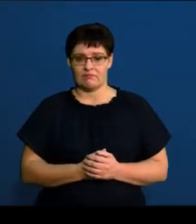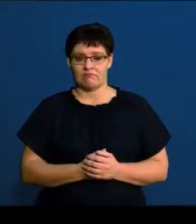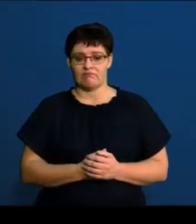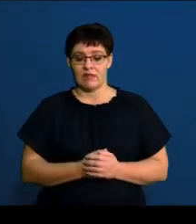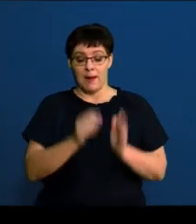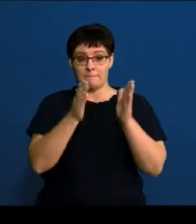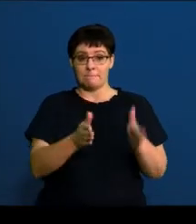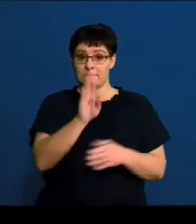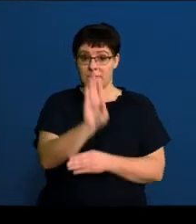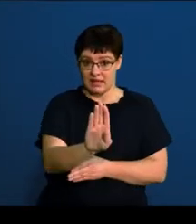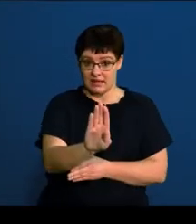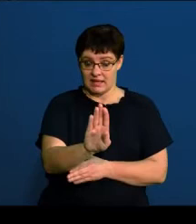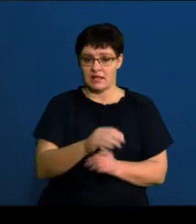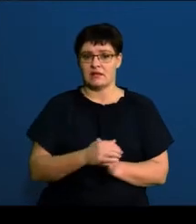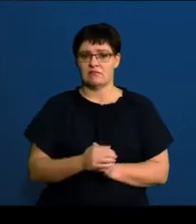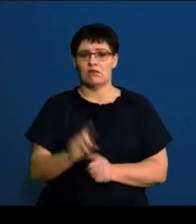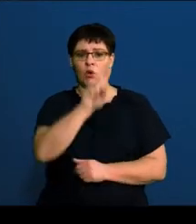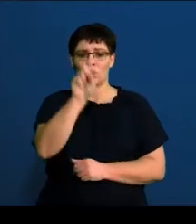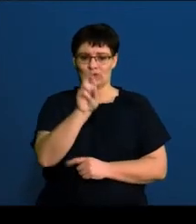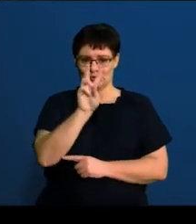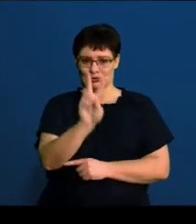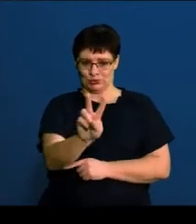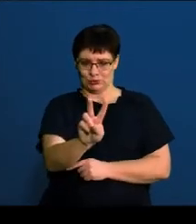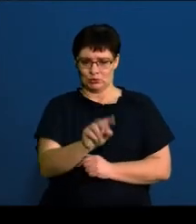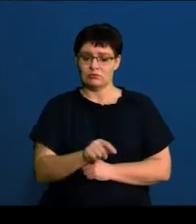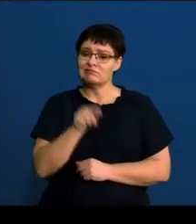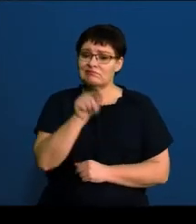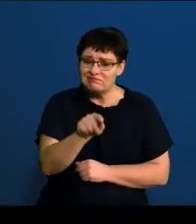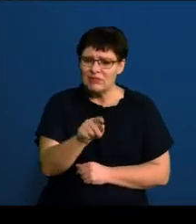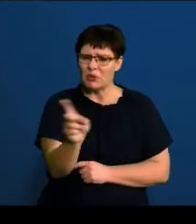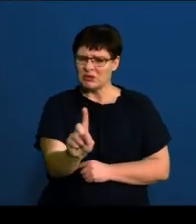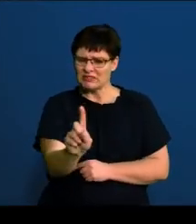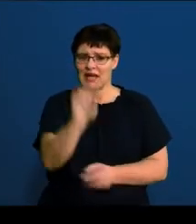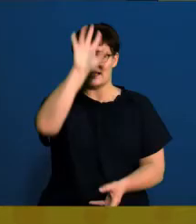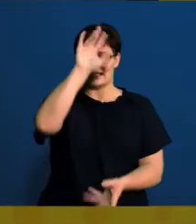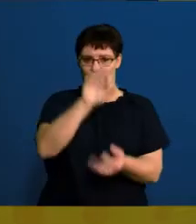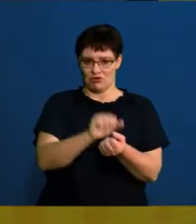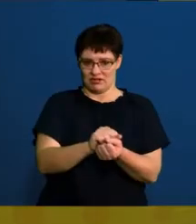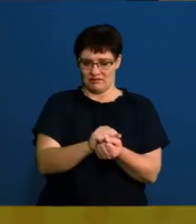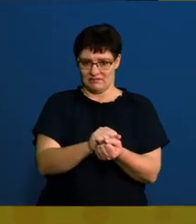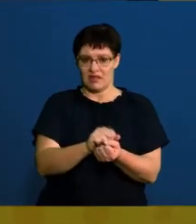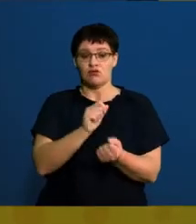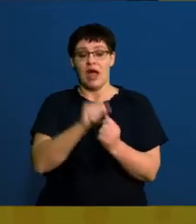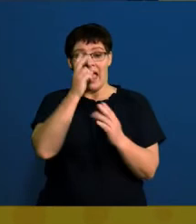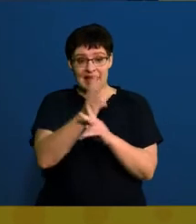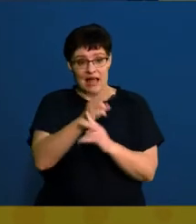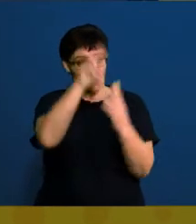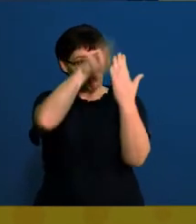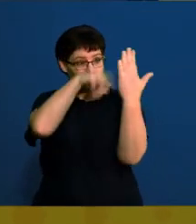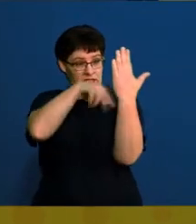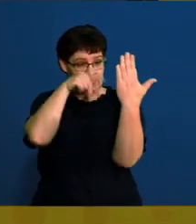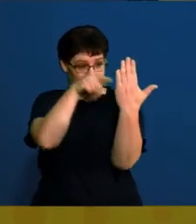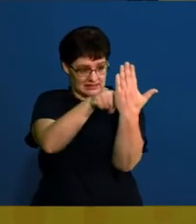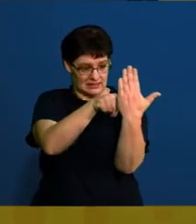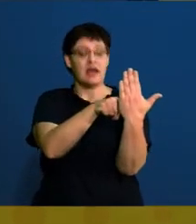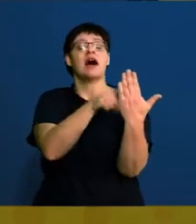Section B is question 2. And this is the summary question where you were given a text again and you